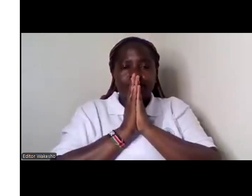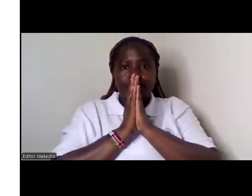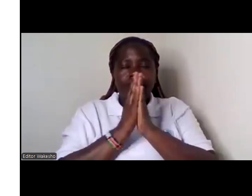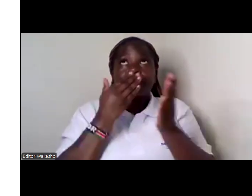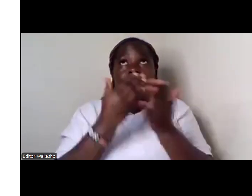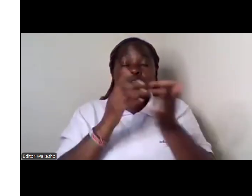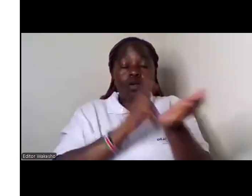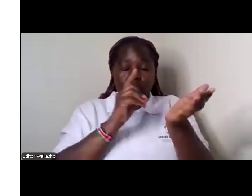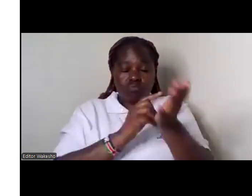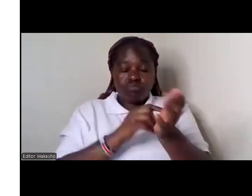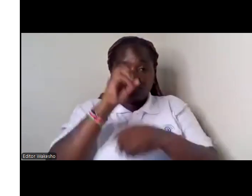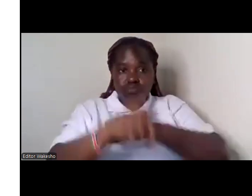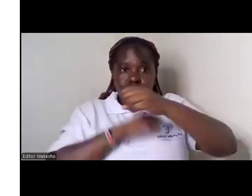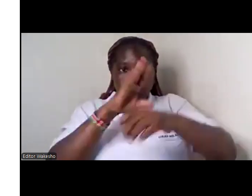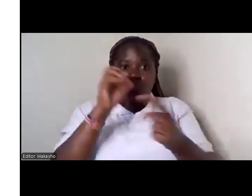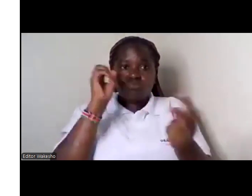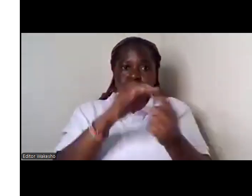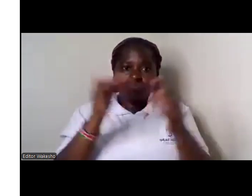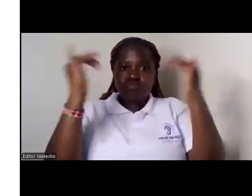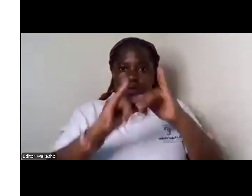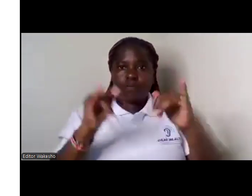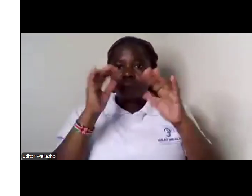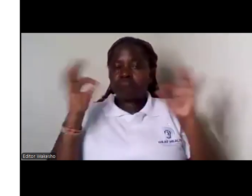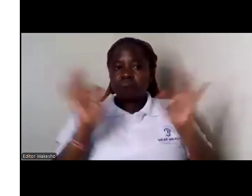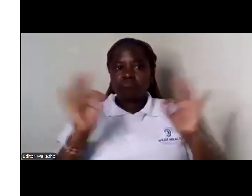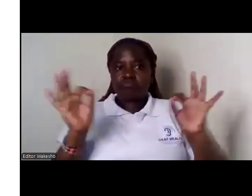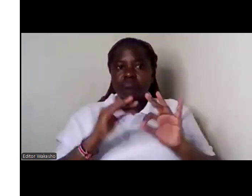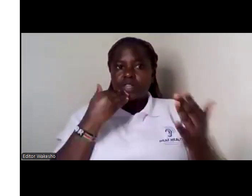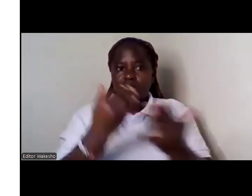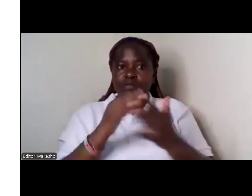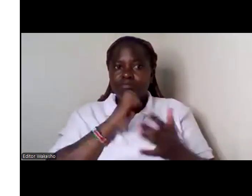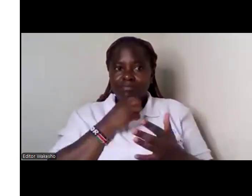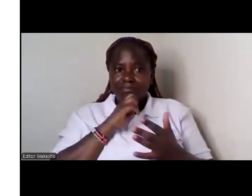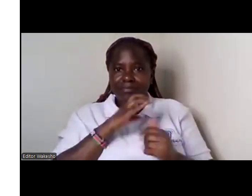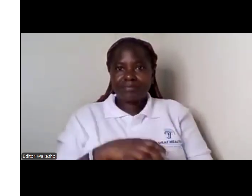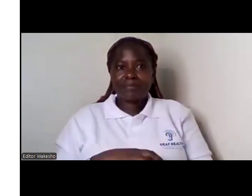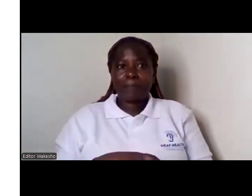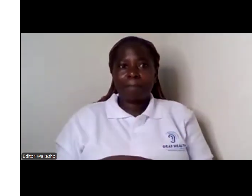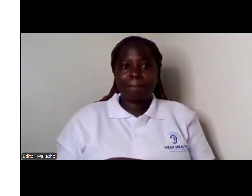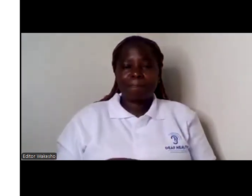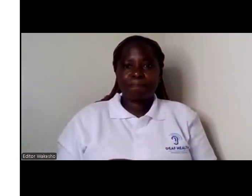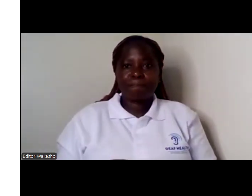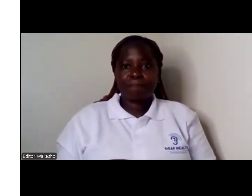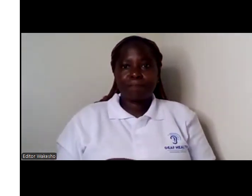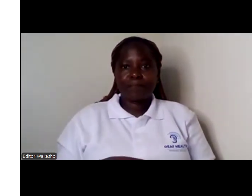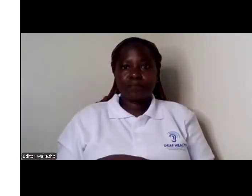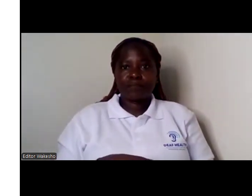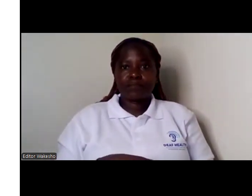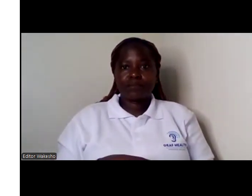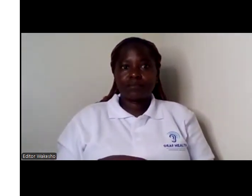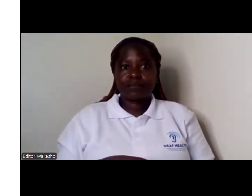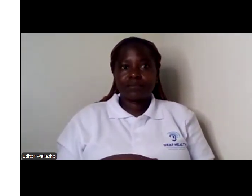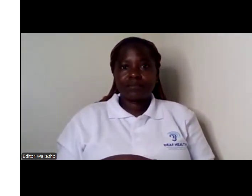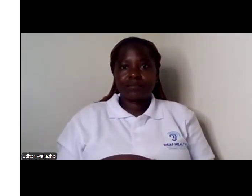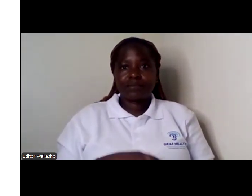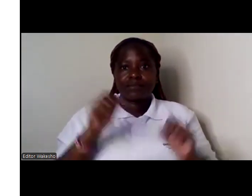Doc, for the presentation. It was really amazing. Thank you, Teacher Editor. You are very, like, I could really read the